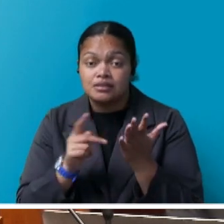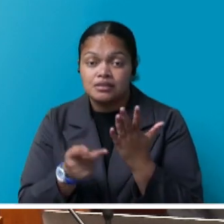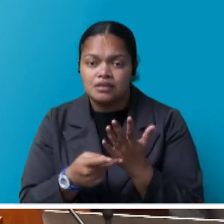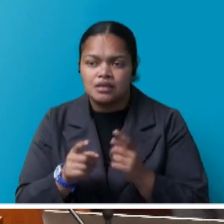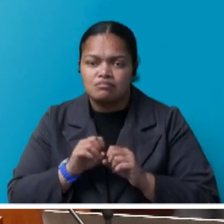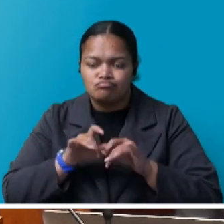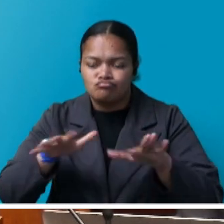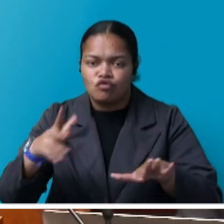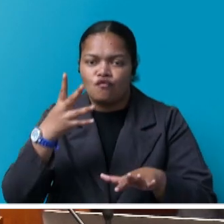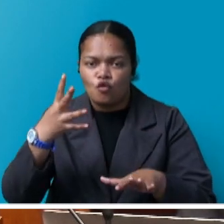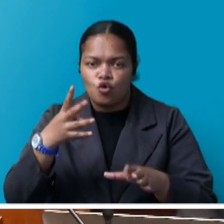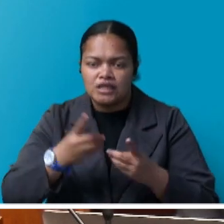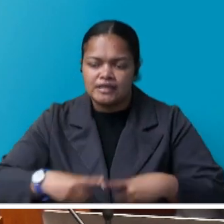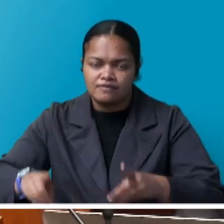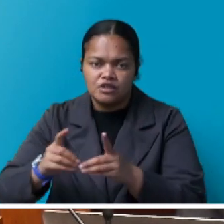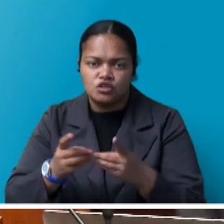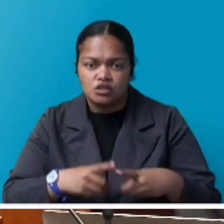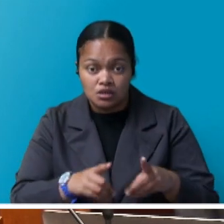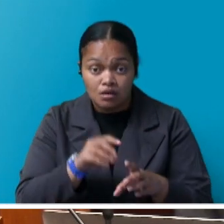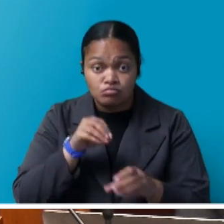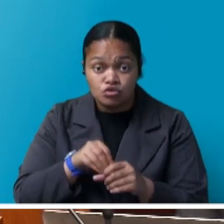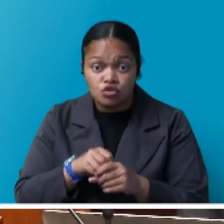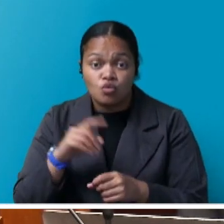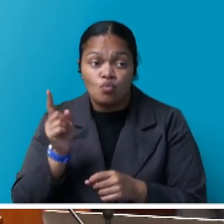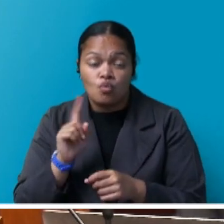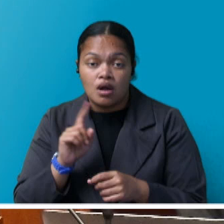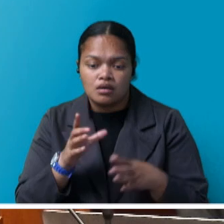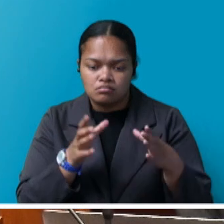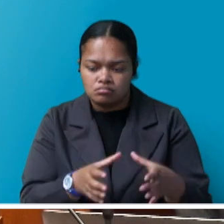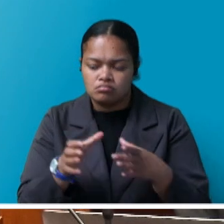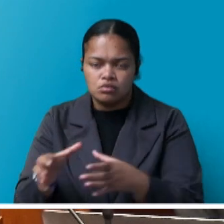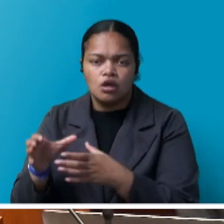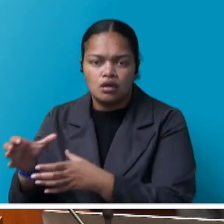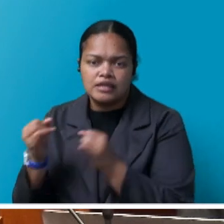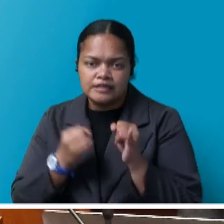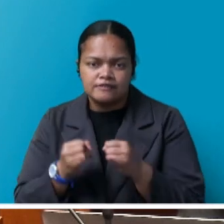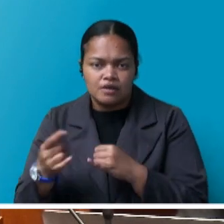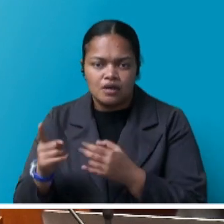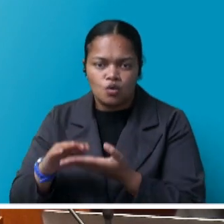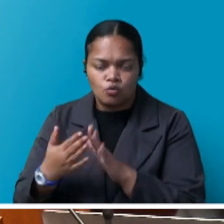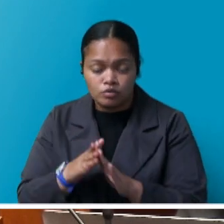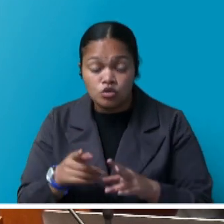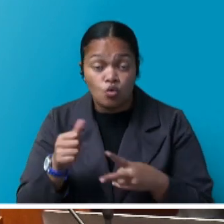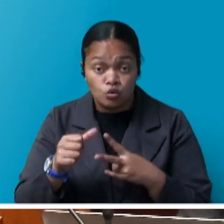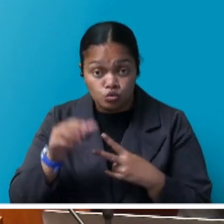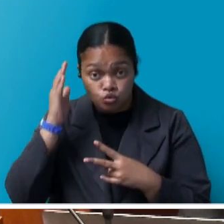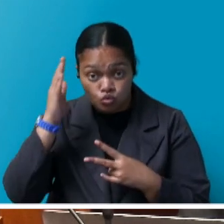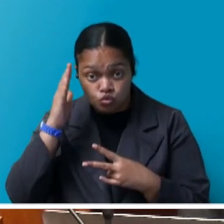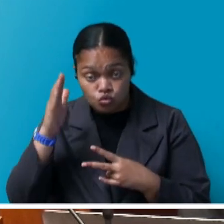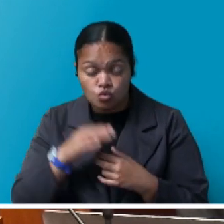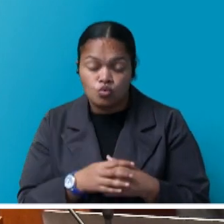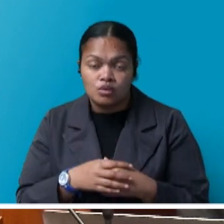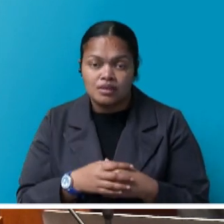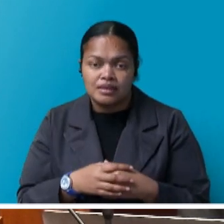divisions. The sanitation projects include ablution blocks for individuals and communities, and even a school and trading center along the Kings Road